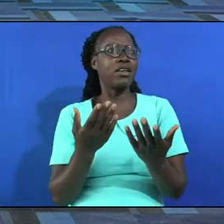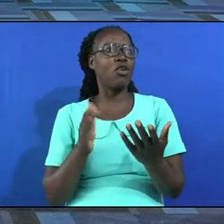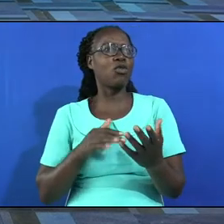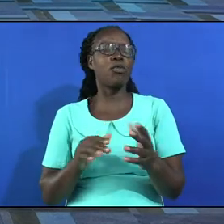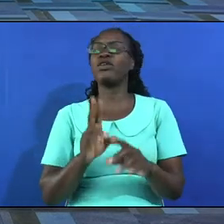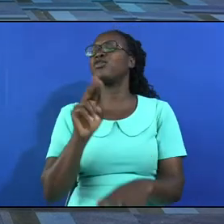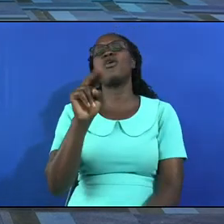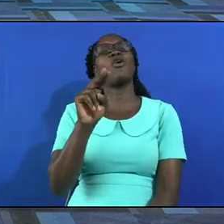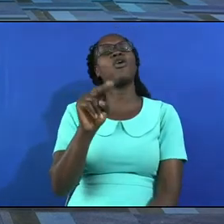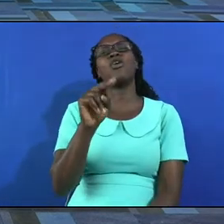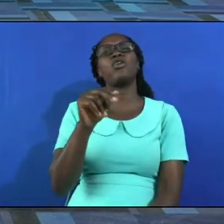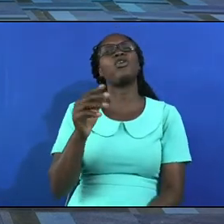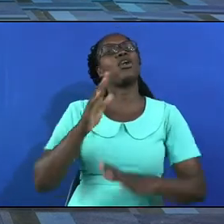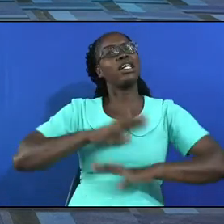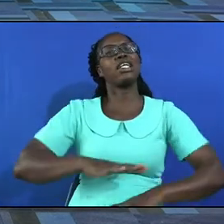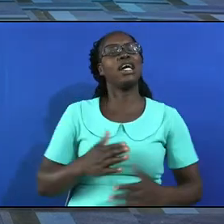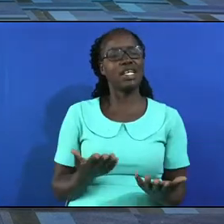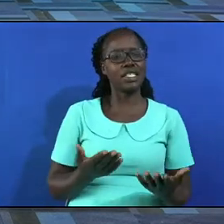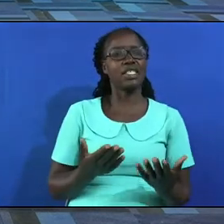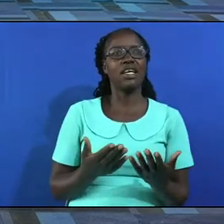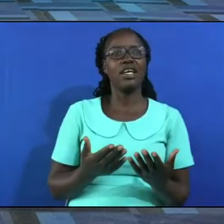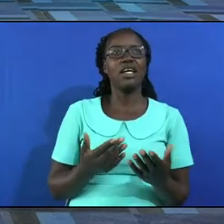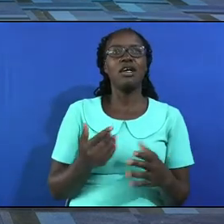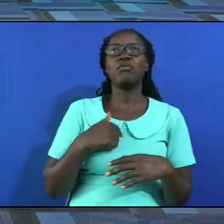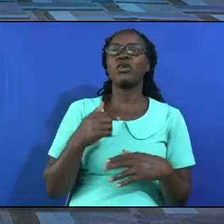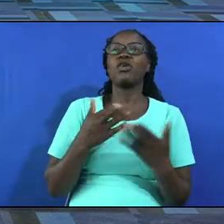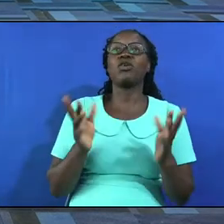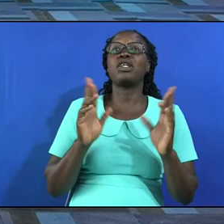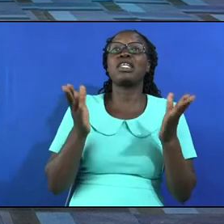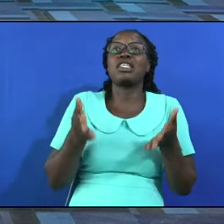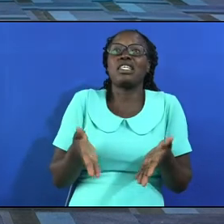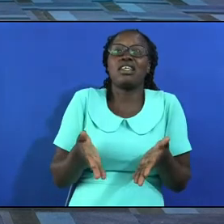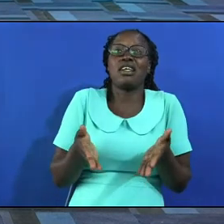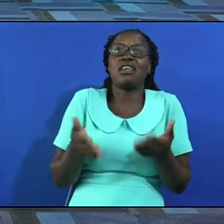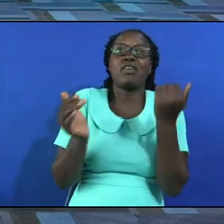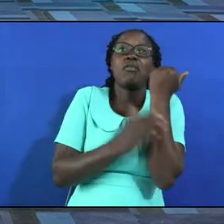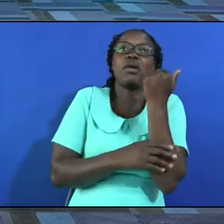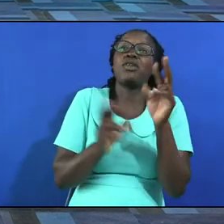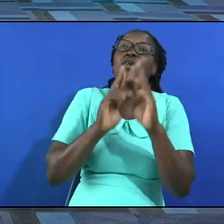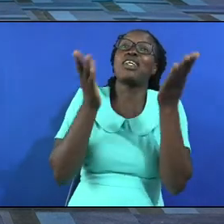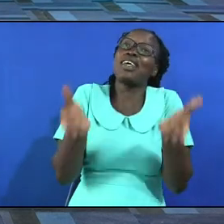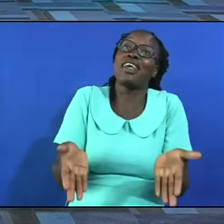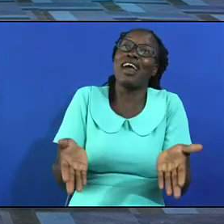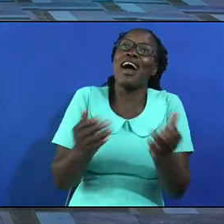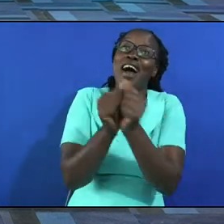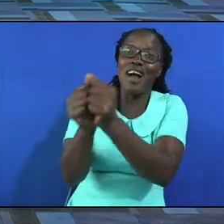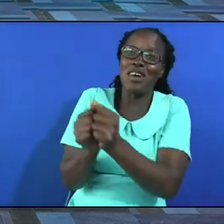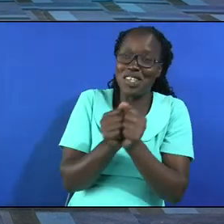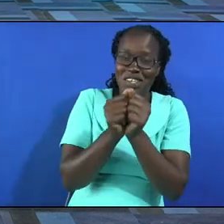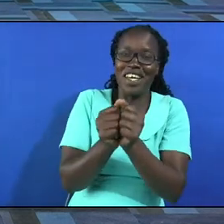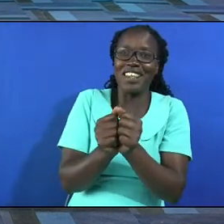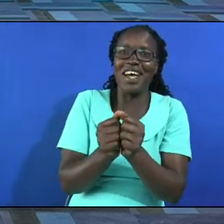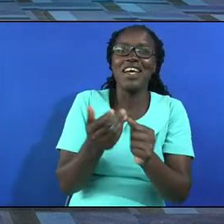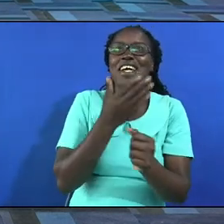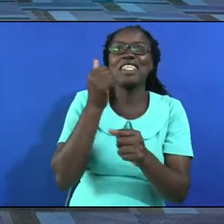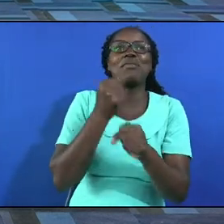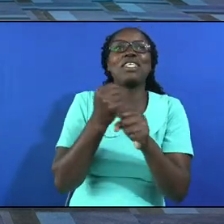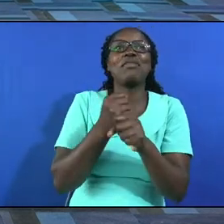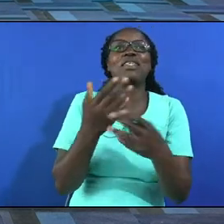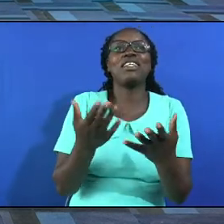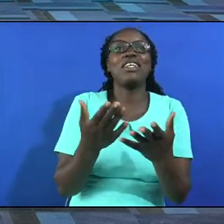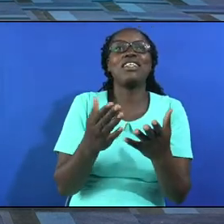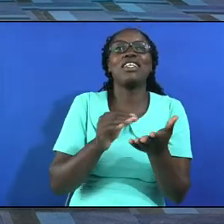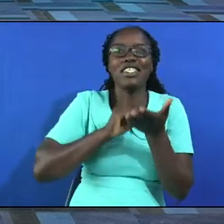No, let's relax, friends. Are we together? After all, I'm already here. If I'm a bad one, I'm already here. Are we together? The best that can be done